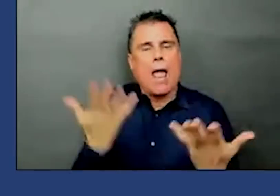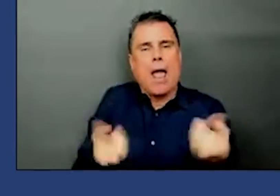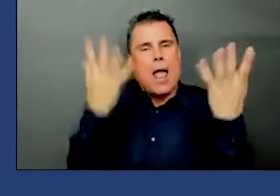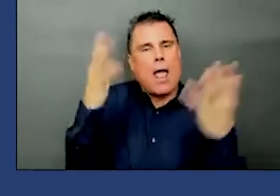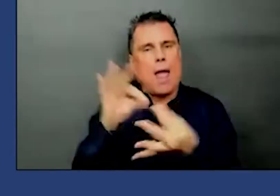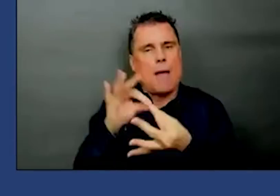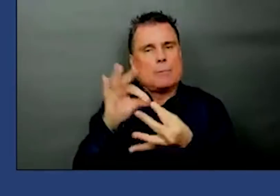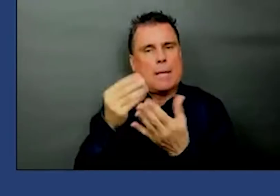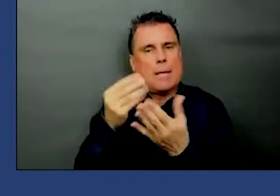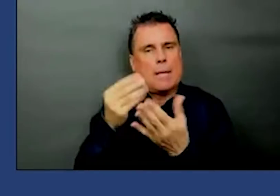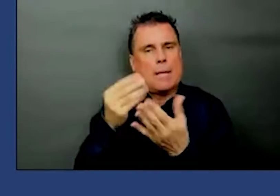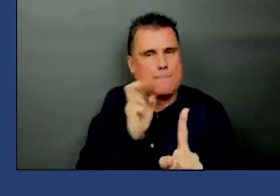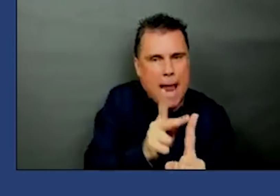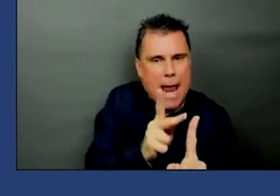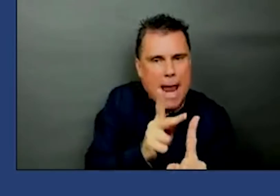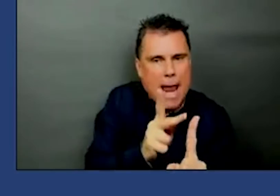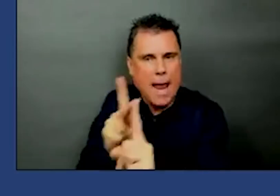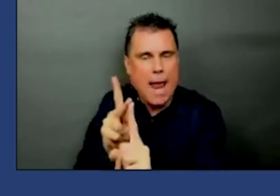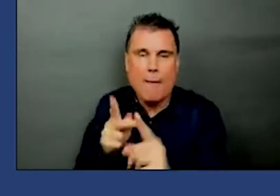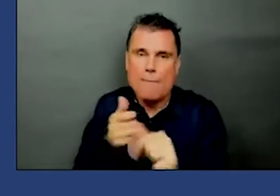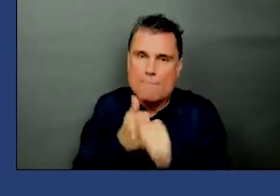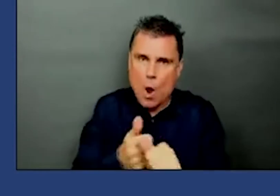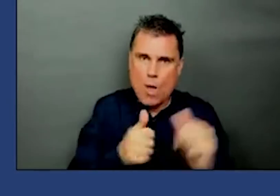and September, and it is very